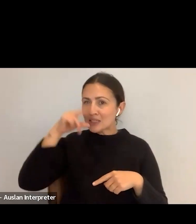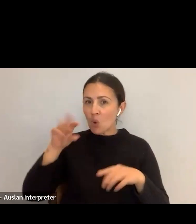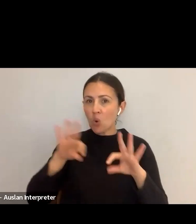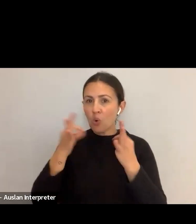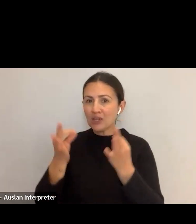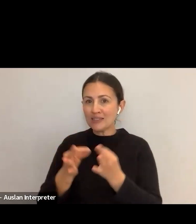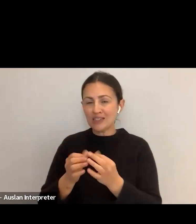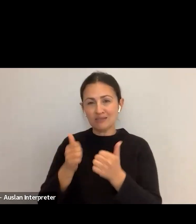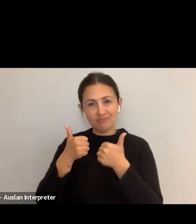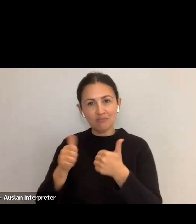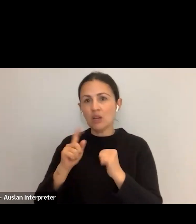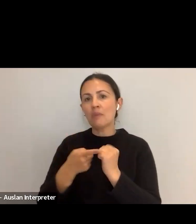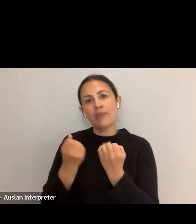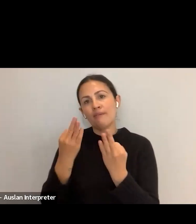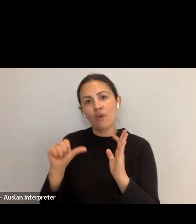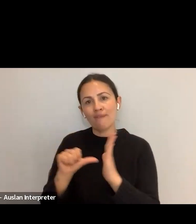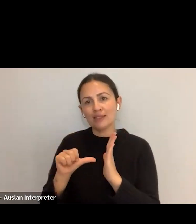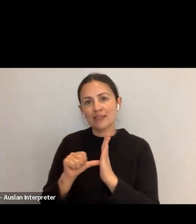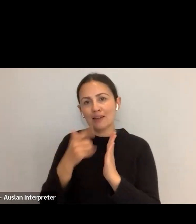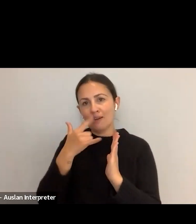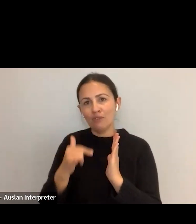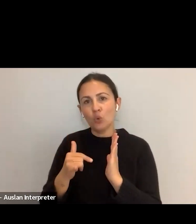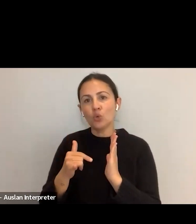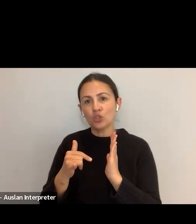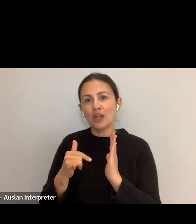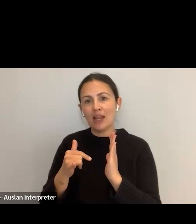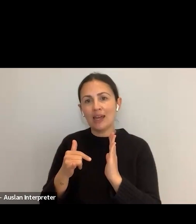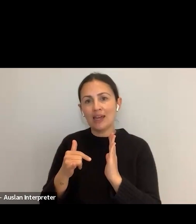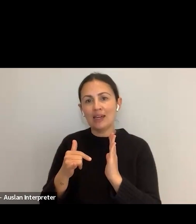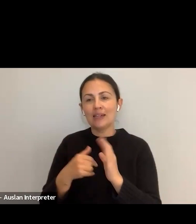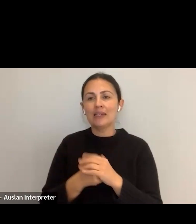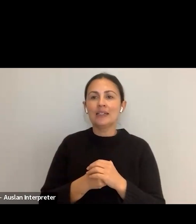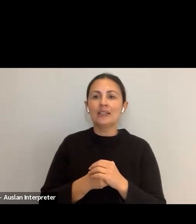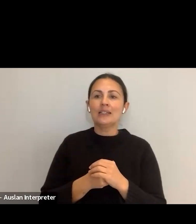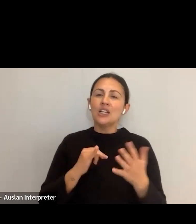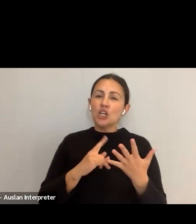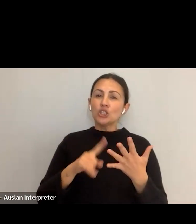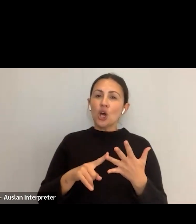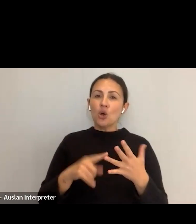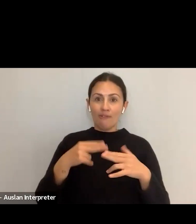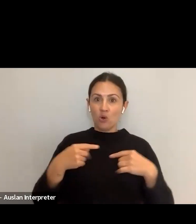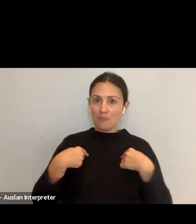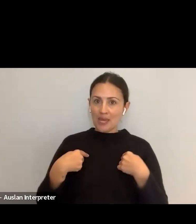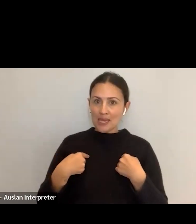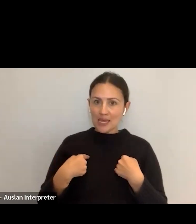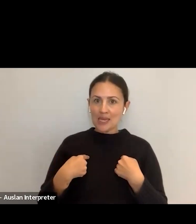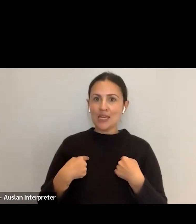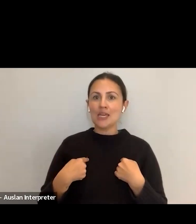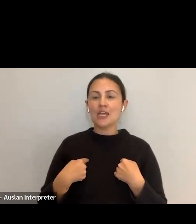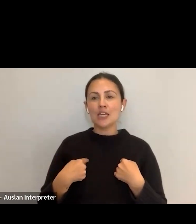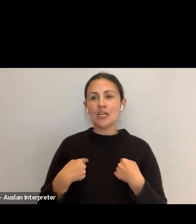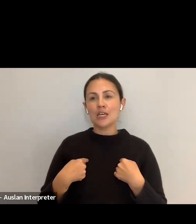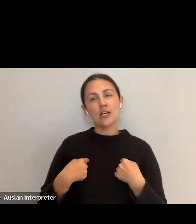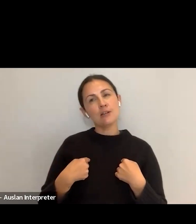But more often than not, it's just invisibility. And there's almost, I find through, I guess, having